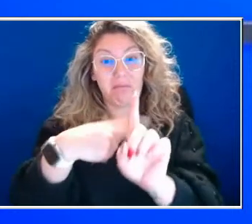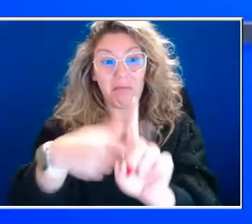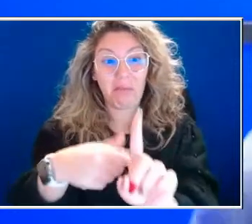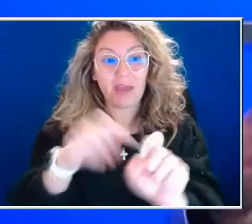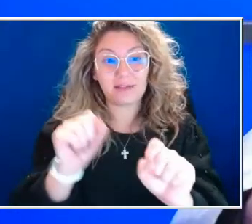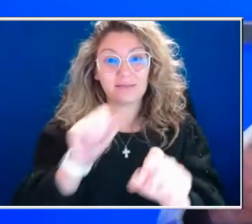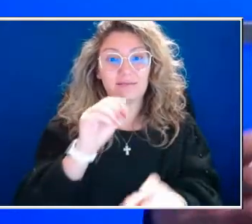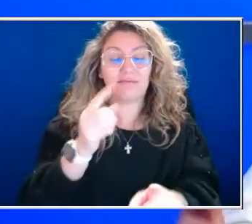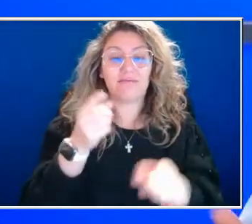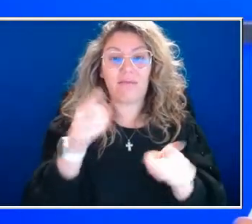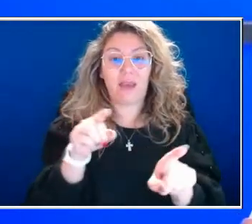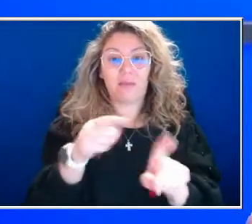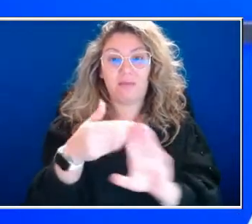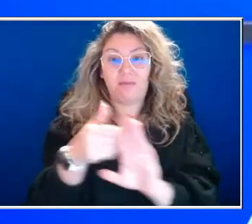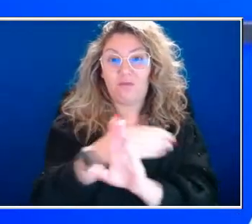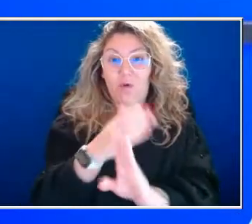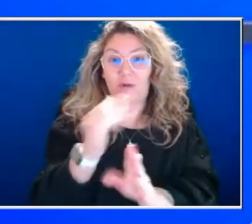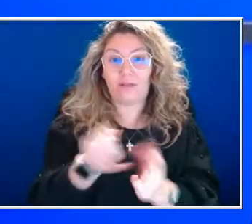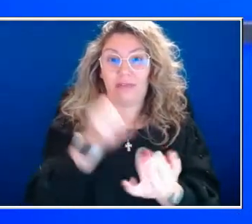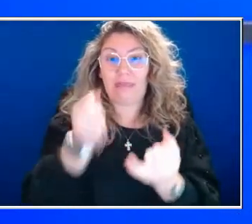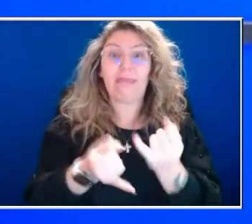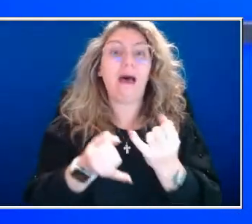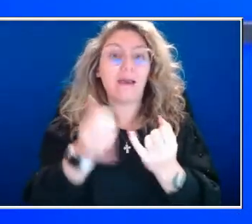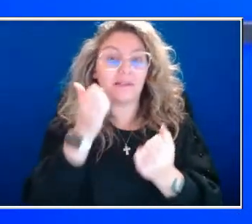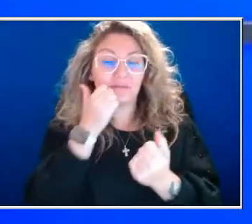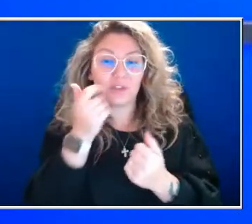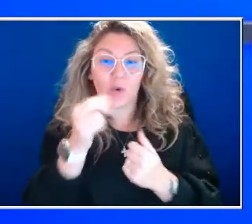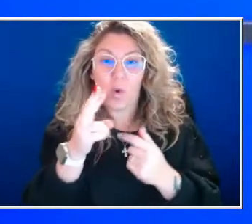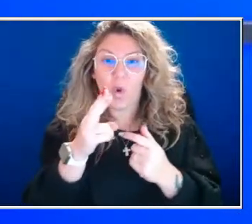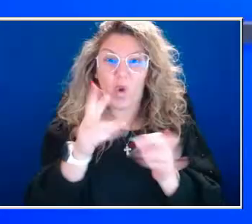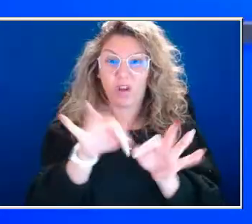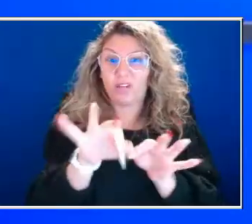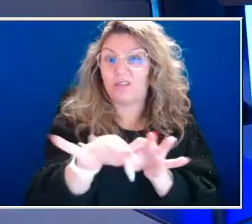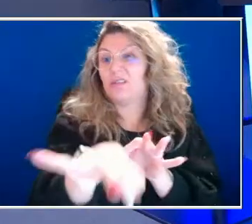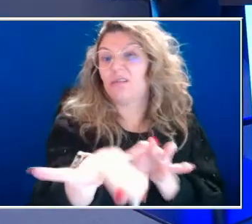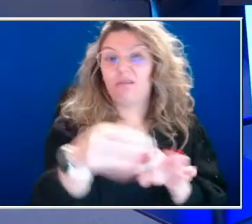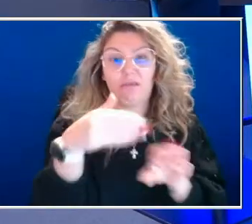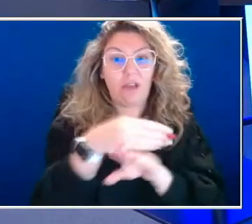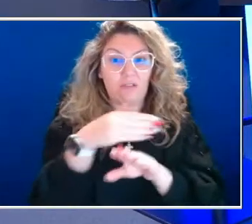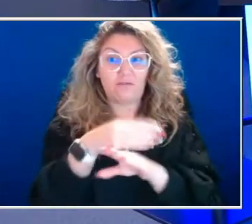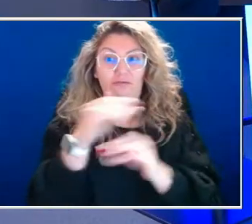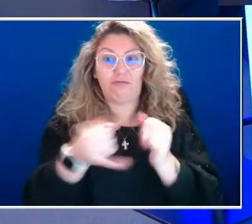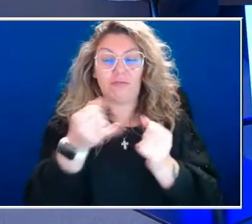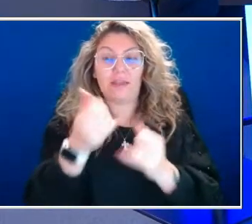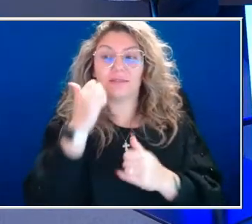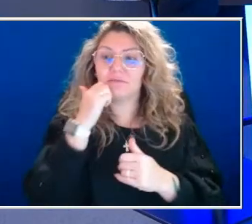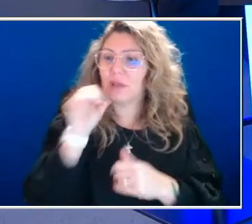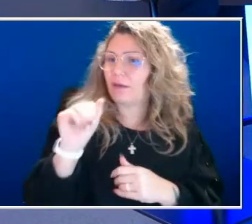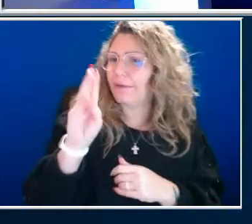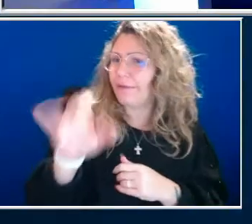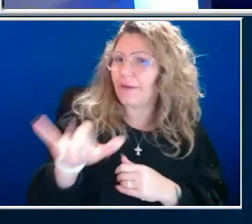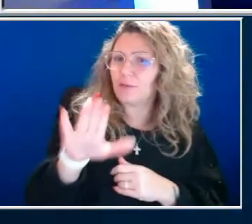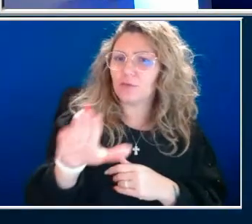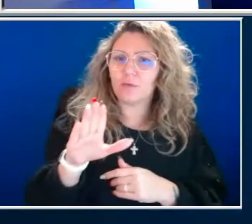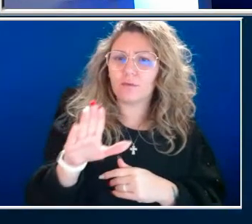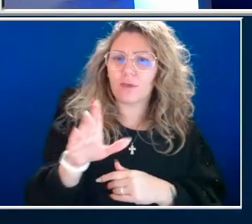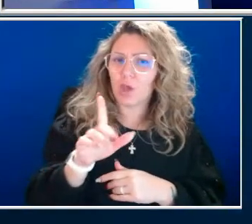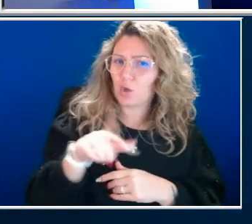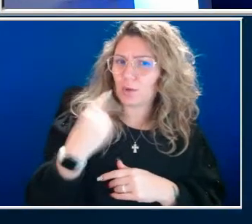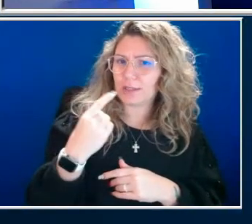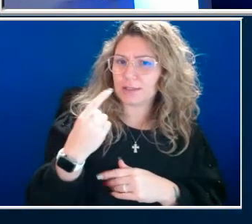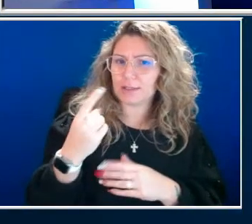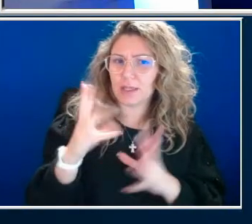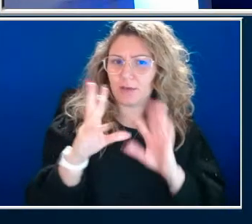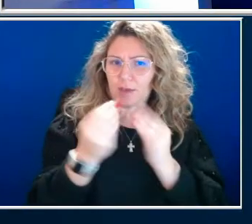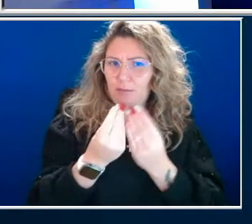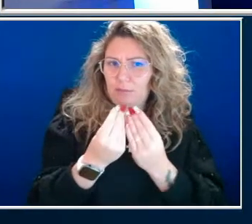period, and can actually even extend for months or years after that last period. Okay, Amy, did you have any family risk of heart disease